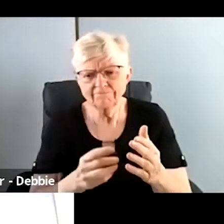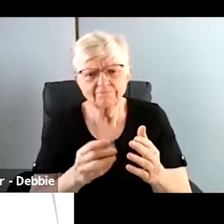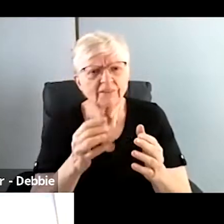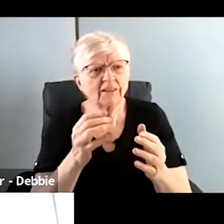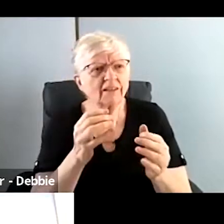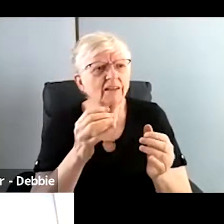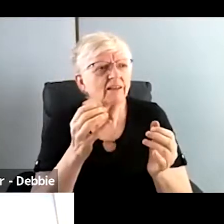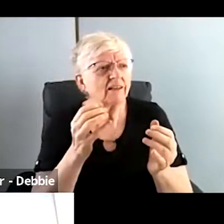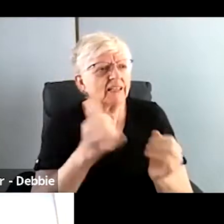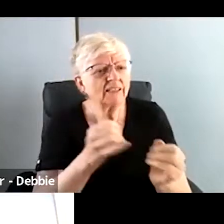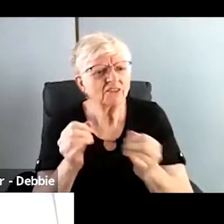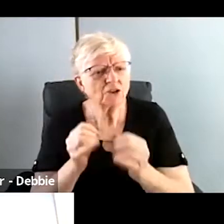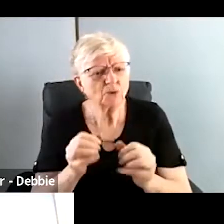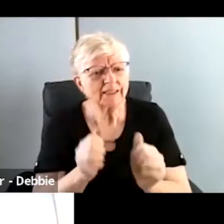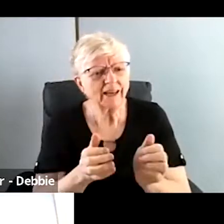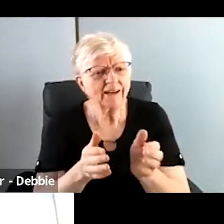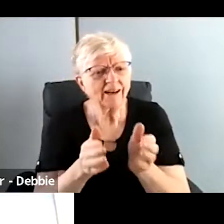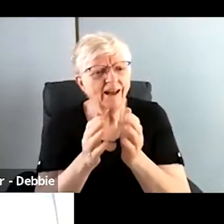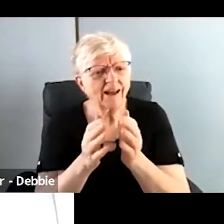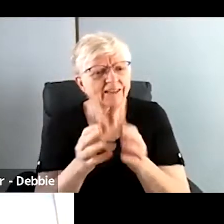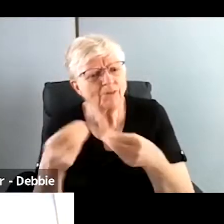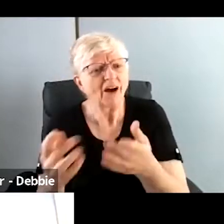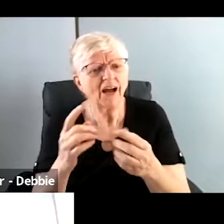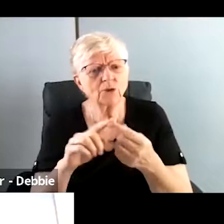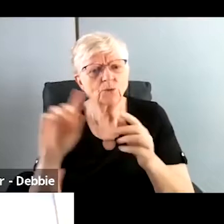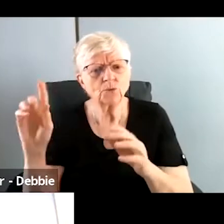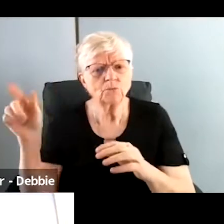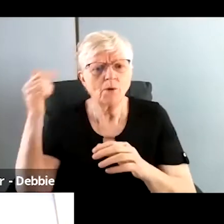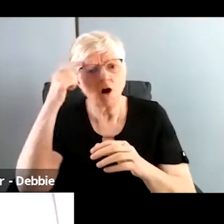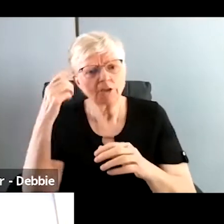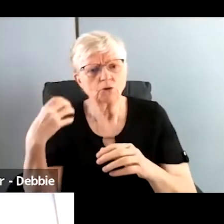better understand in regards to accessibility in the workplace?